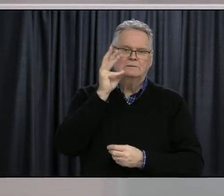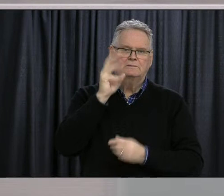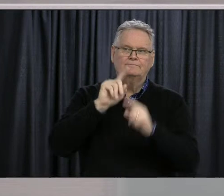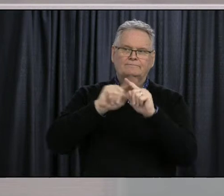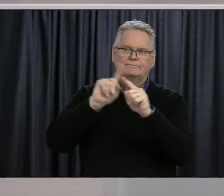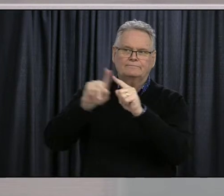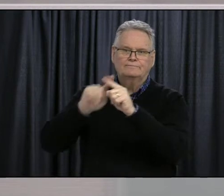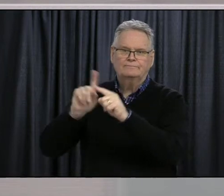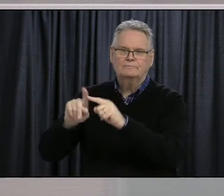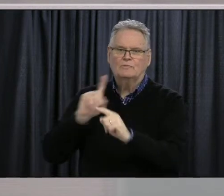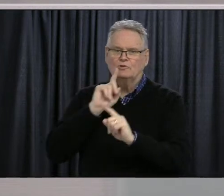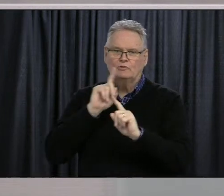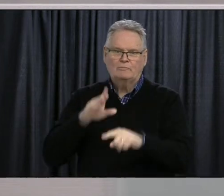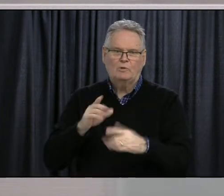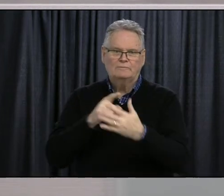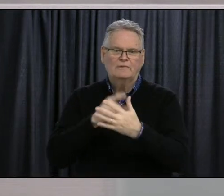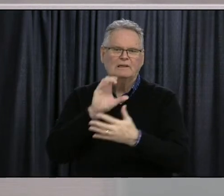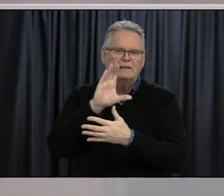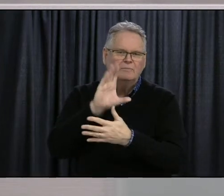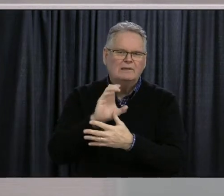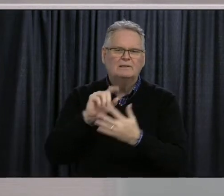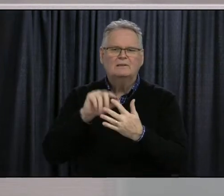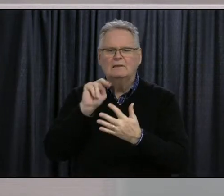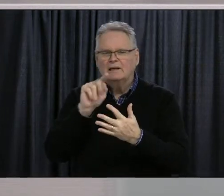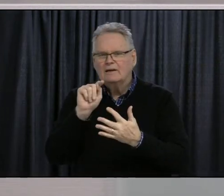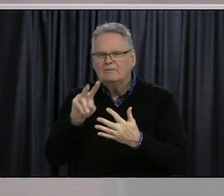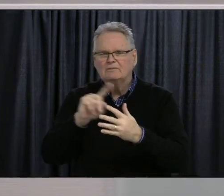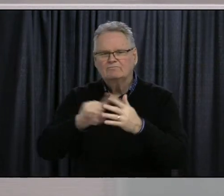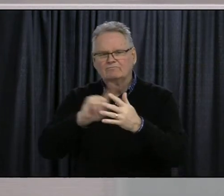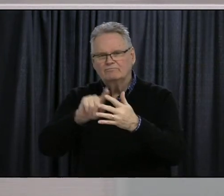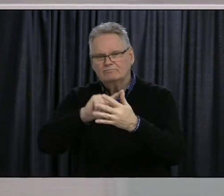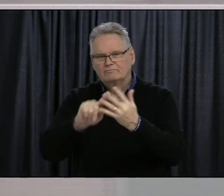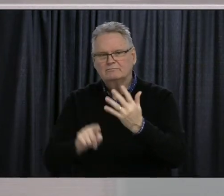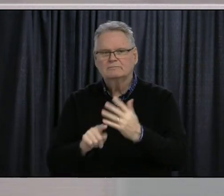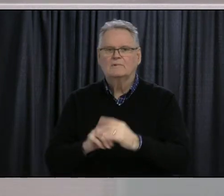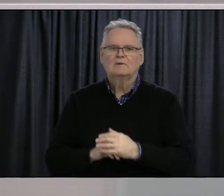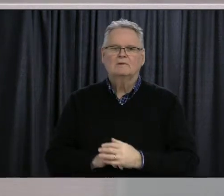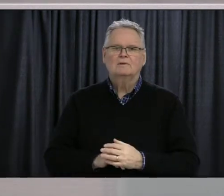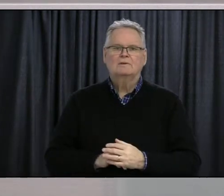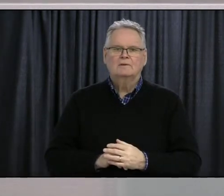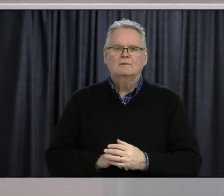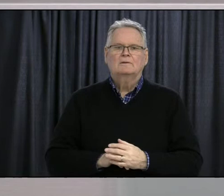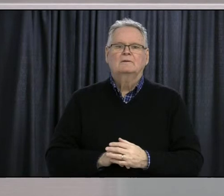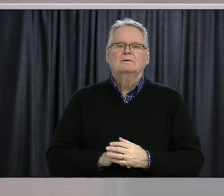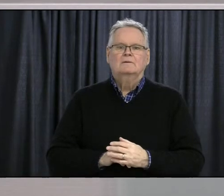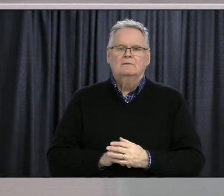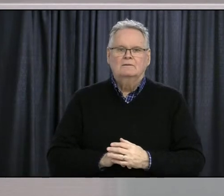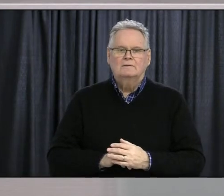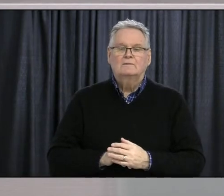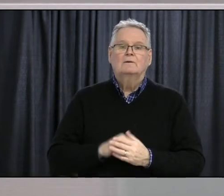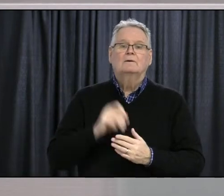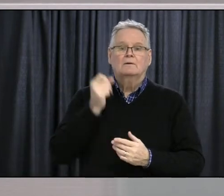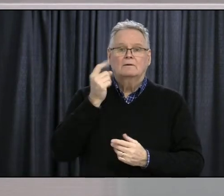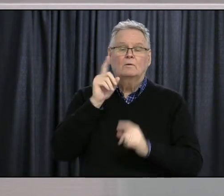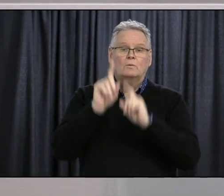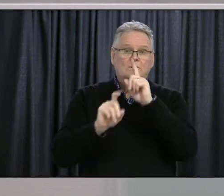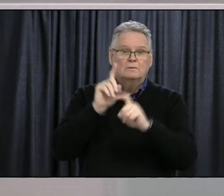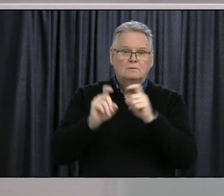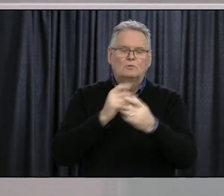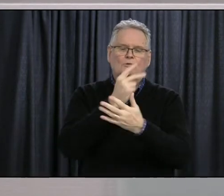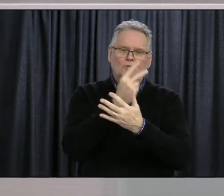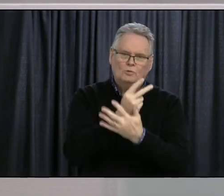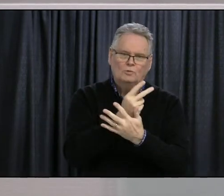reporter will have the opportunity to ask 1 question and 1 follow-up per round. Following this, I will ask each reporter if they have 1 final